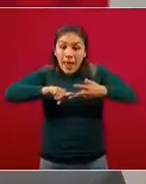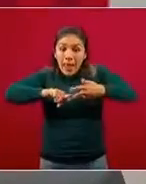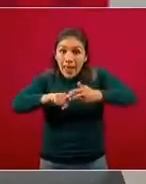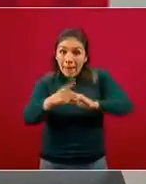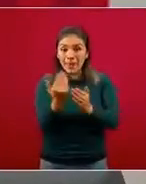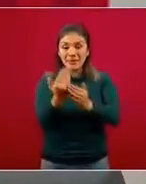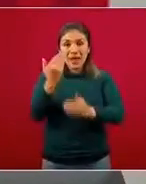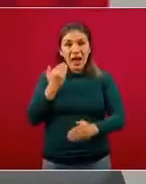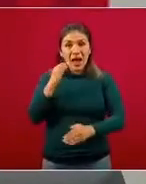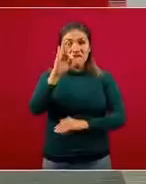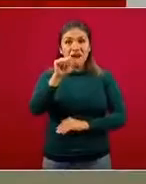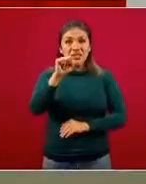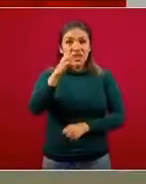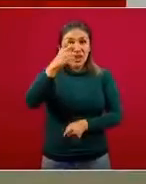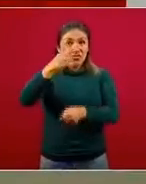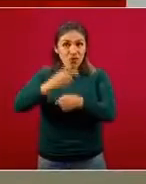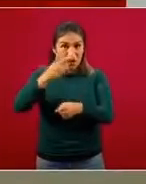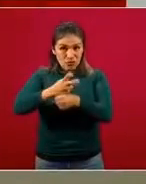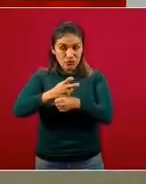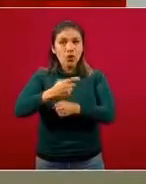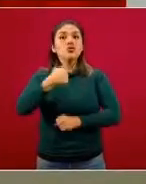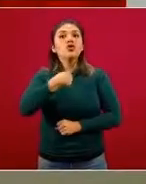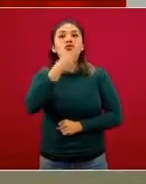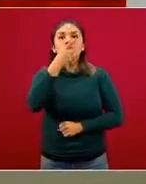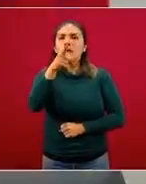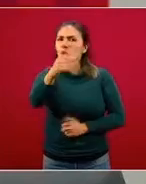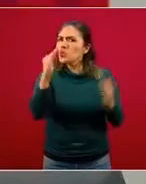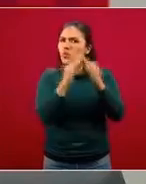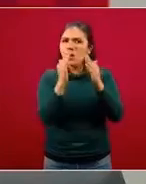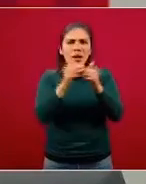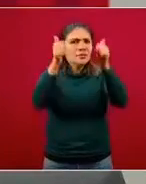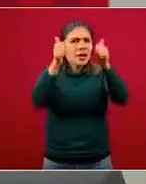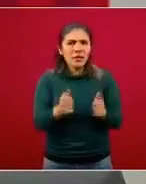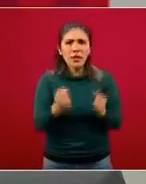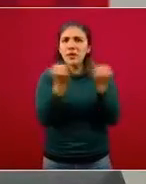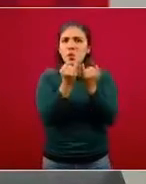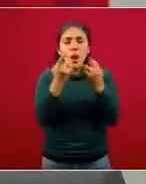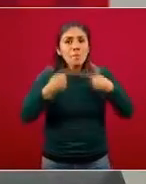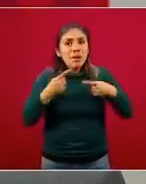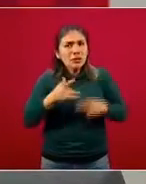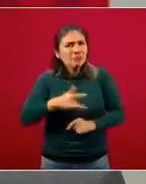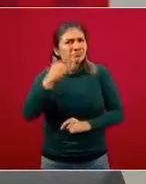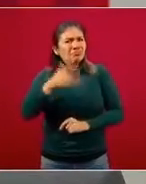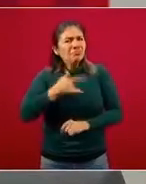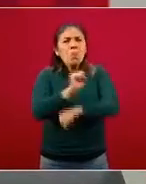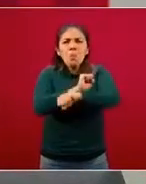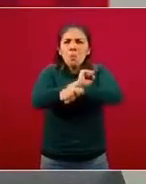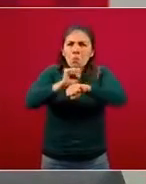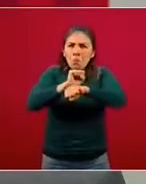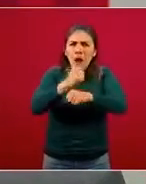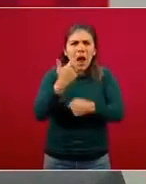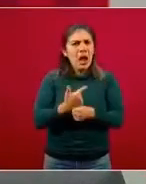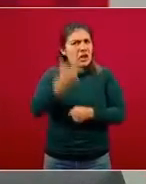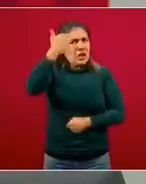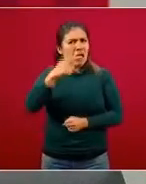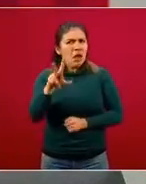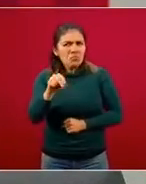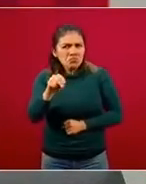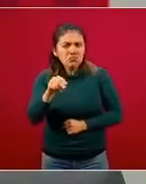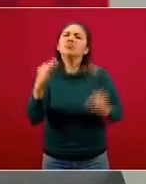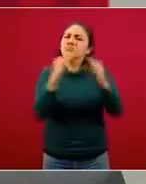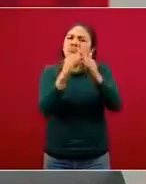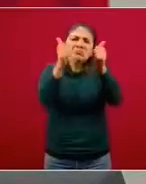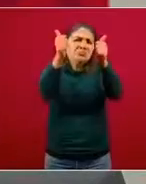fase infection. 2, ¿se acordarán? So since Dijimos, phase 2 quédate en started, do you casa remember y we es said stay también las home, personas con and we síntomas said leves said for people with light